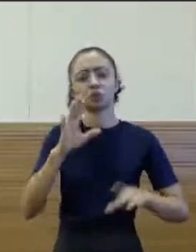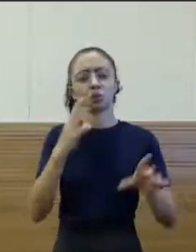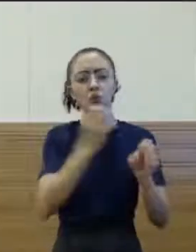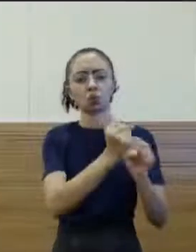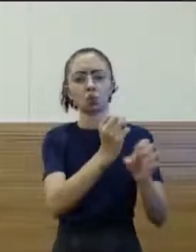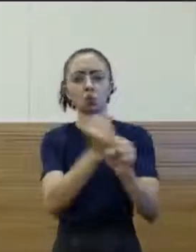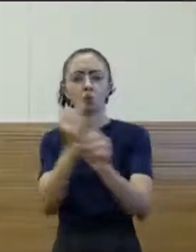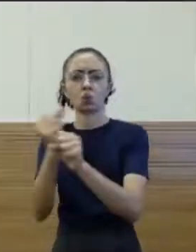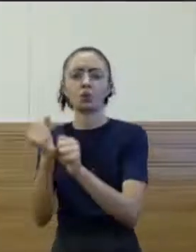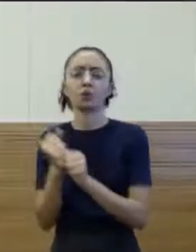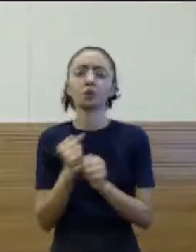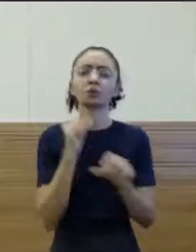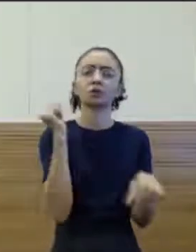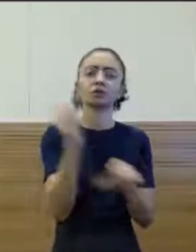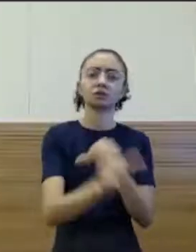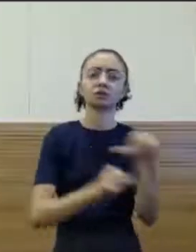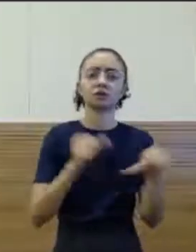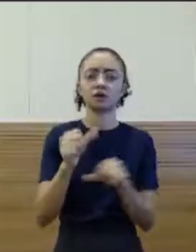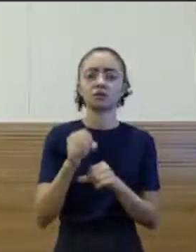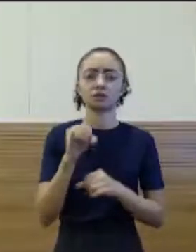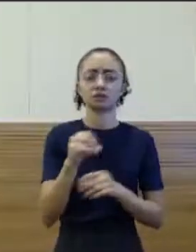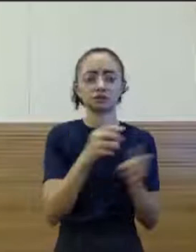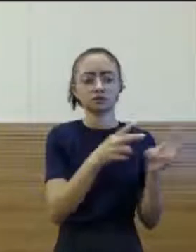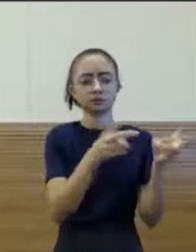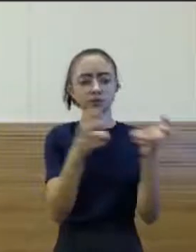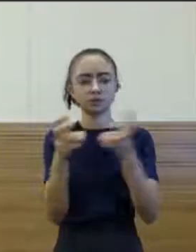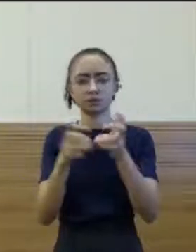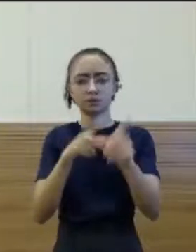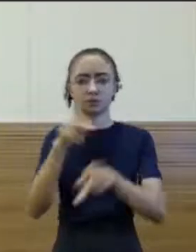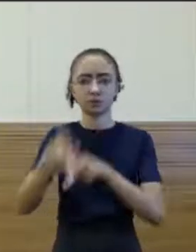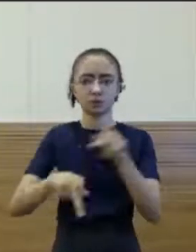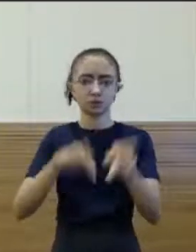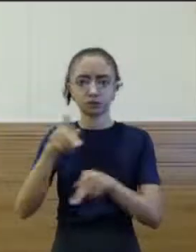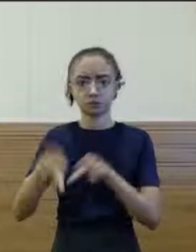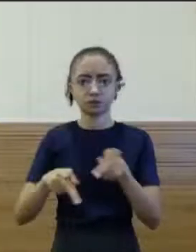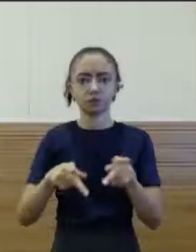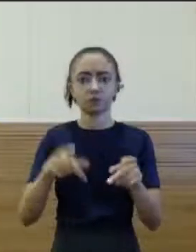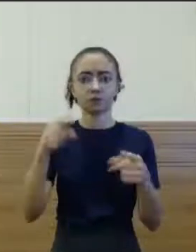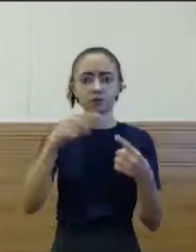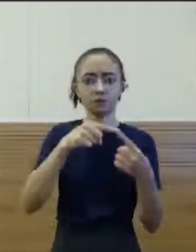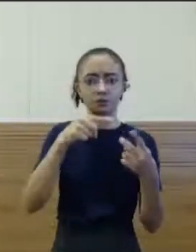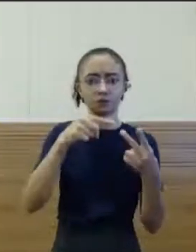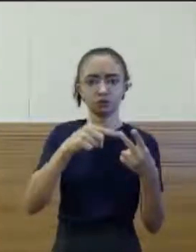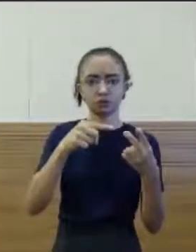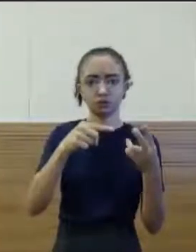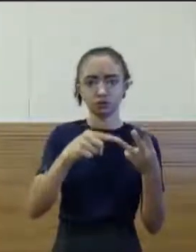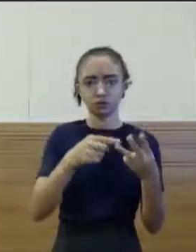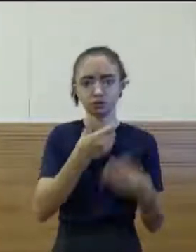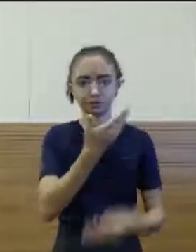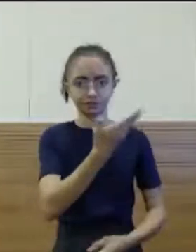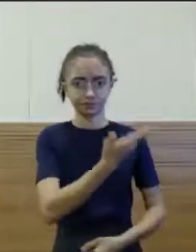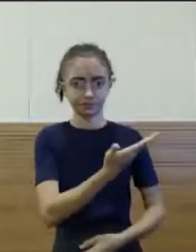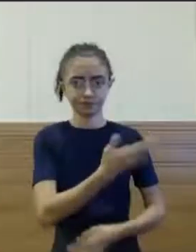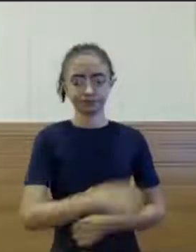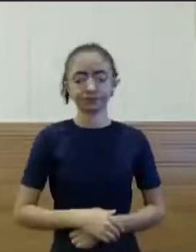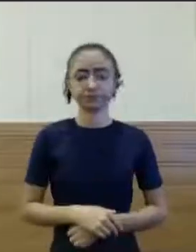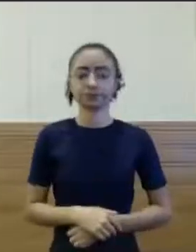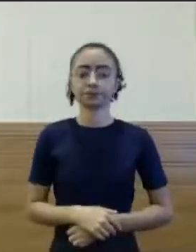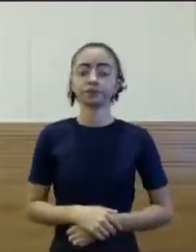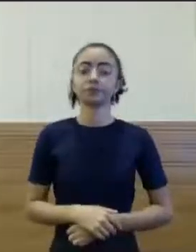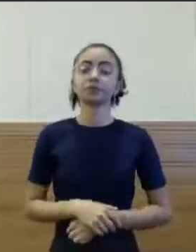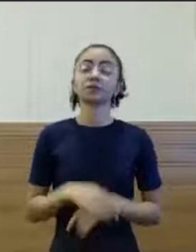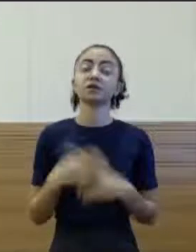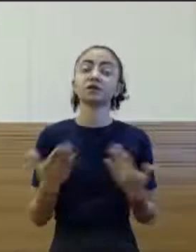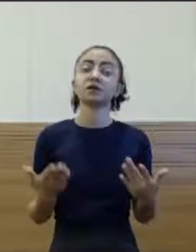observe the population of the all the different uh, incomes. So